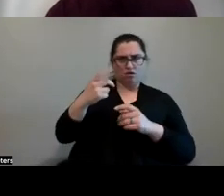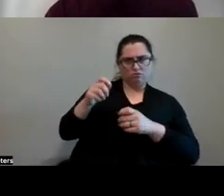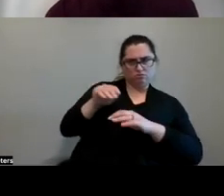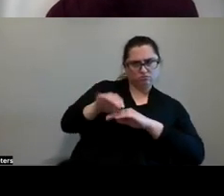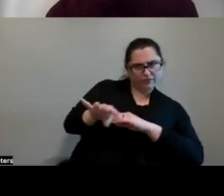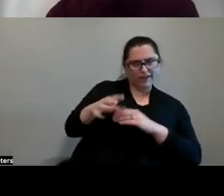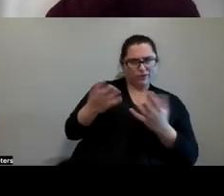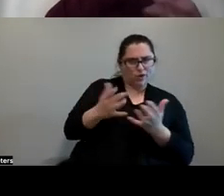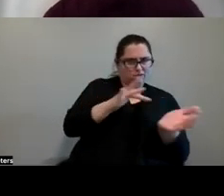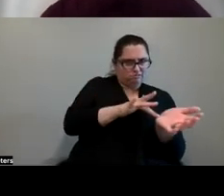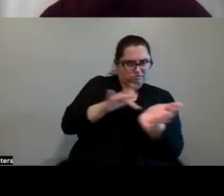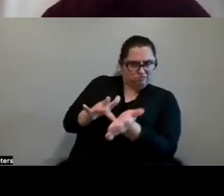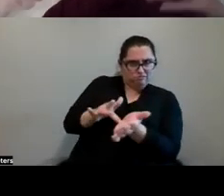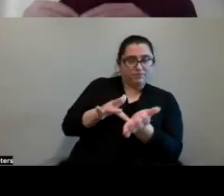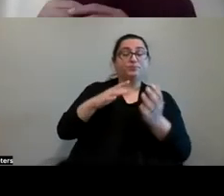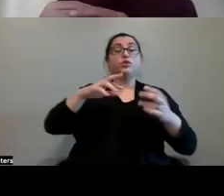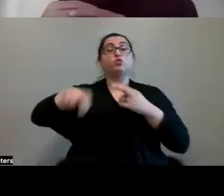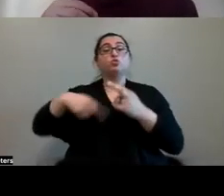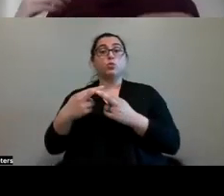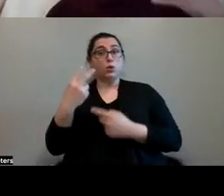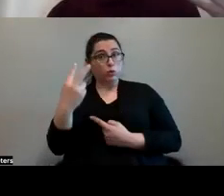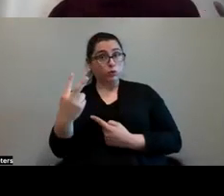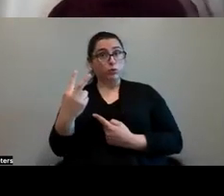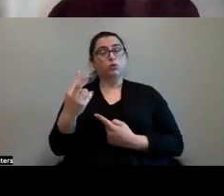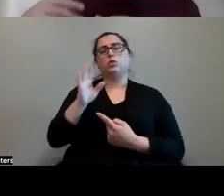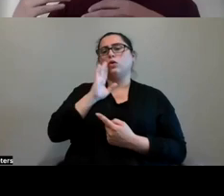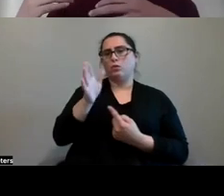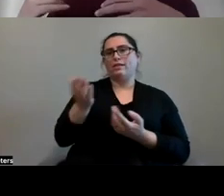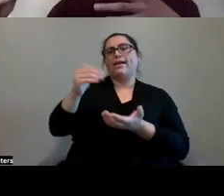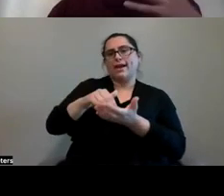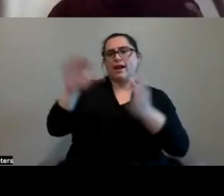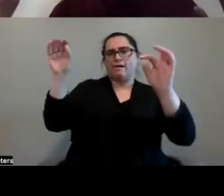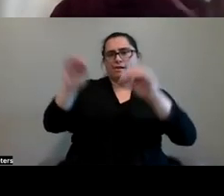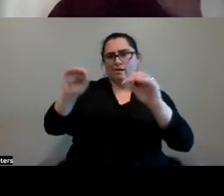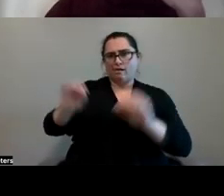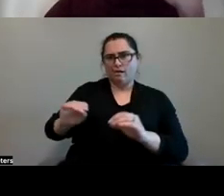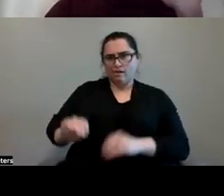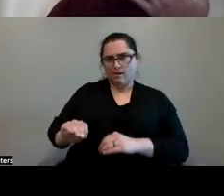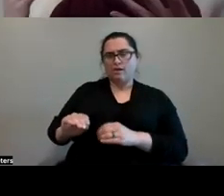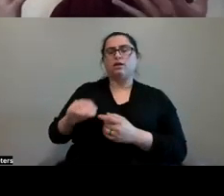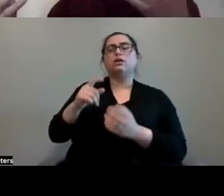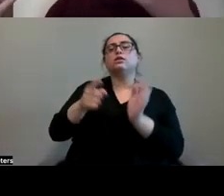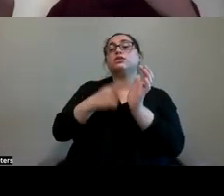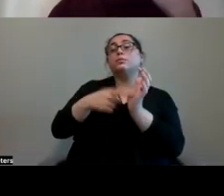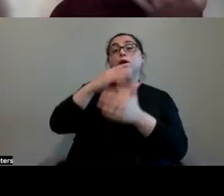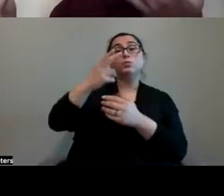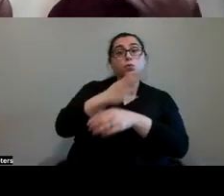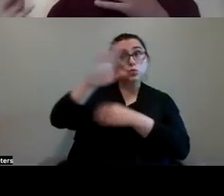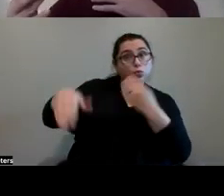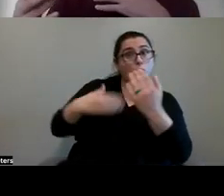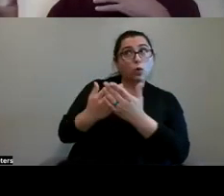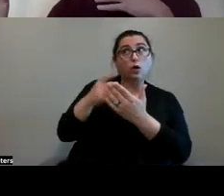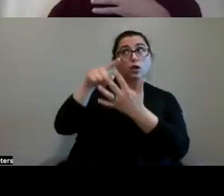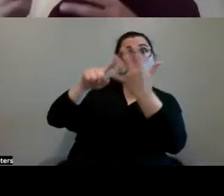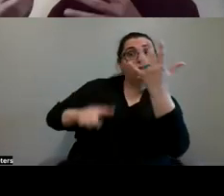effects. And then in round two, we're just recombining. In some cases, we combine all